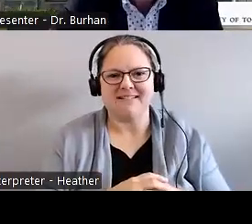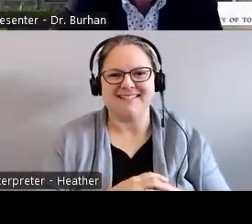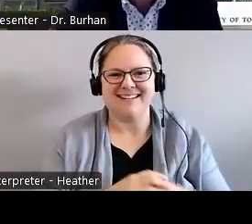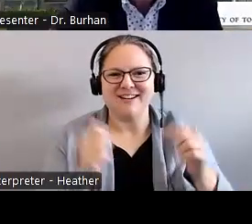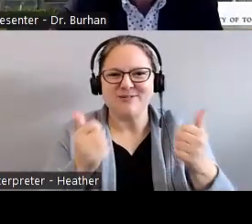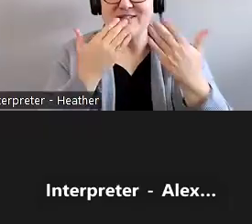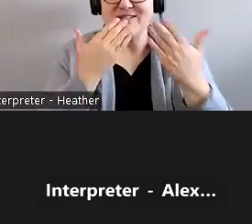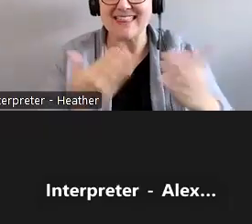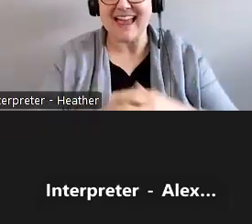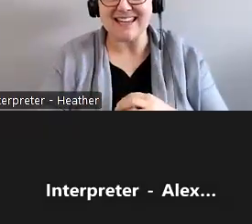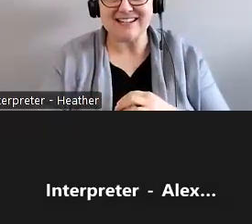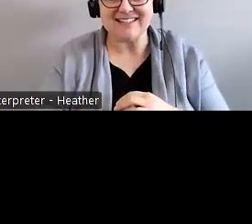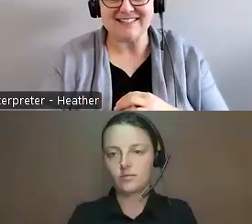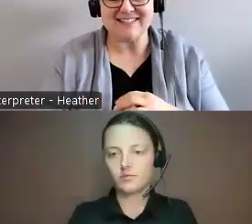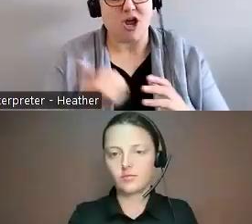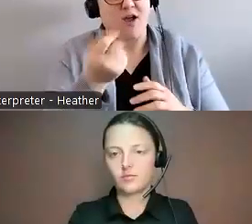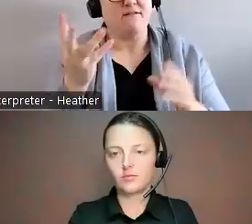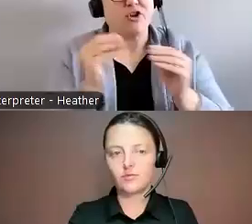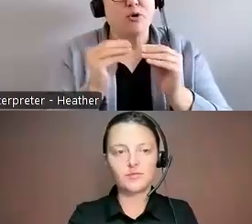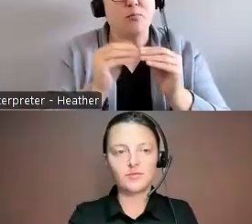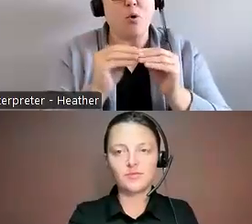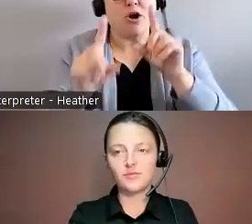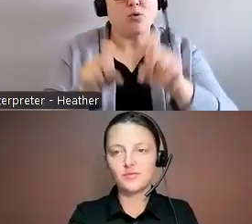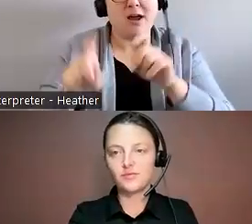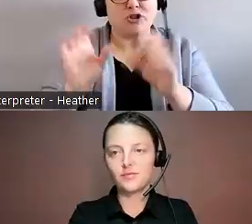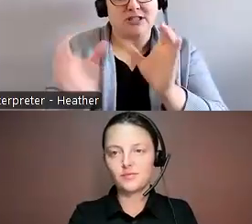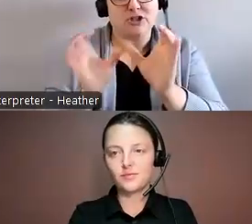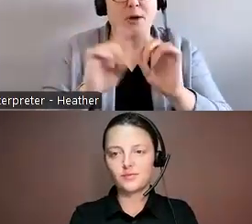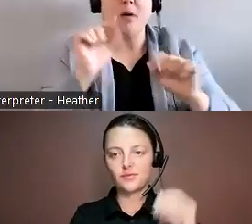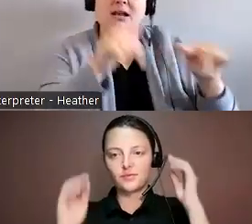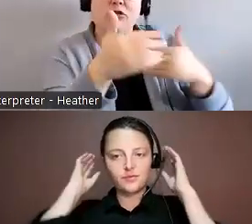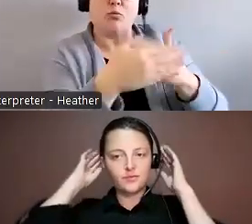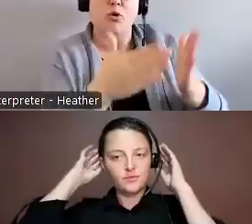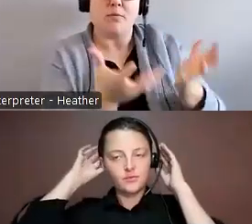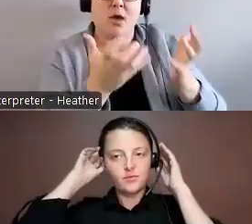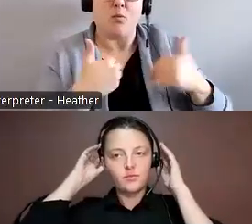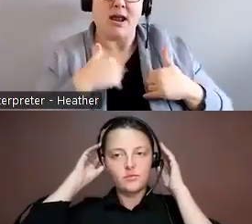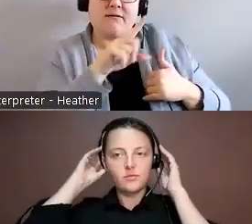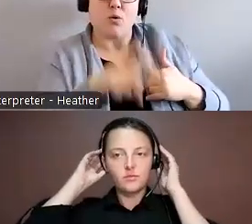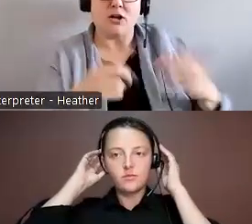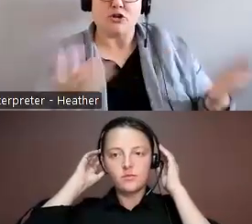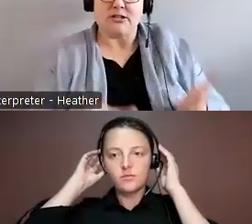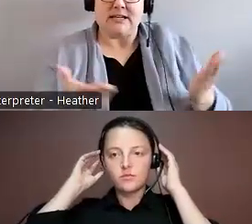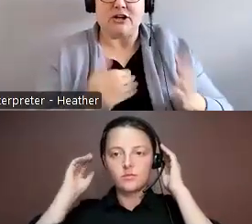Terrific, thank you. We do have a few more questions in the chat, but is there anyone else in the room who might have a question live?